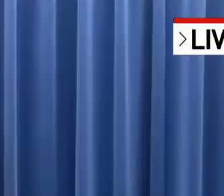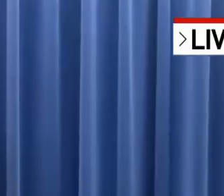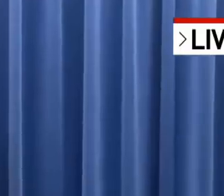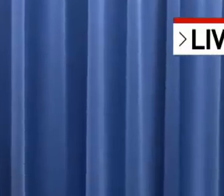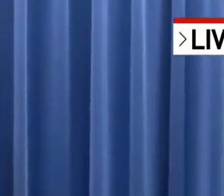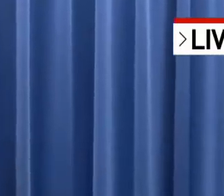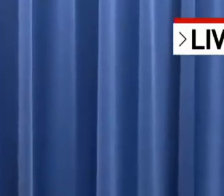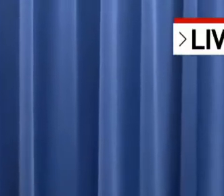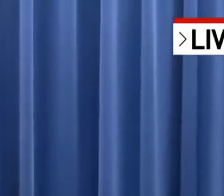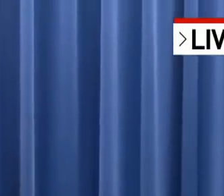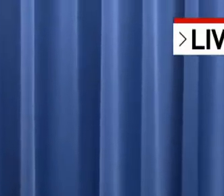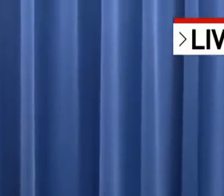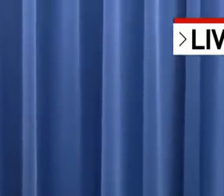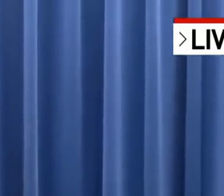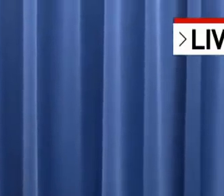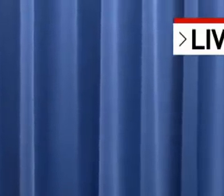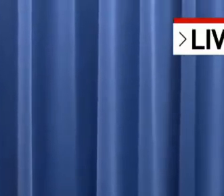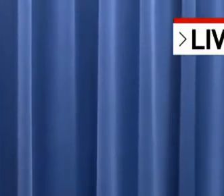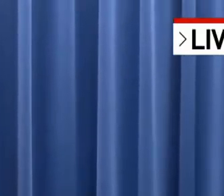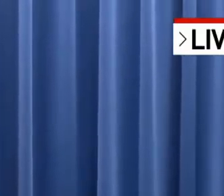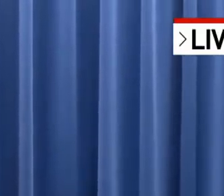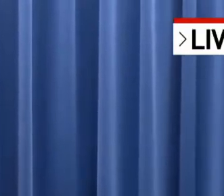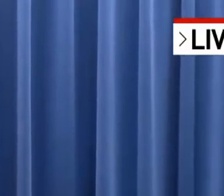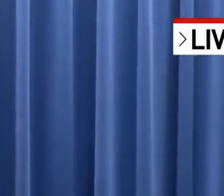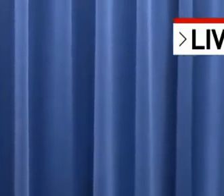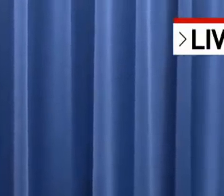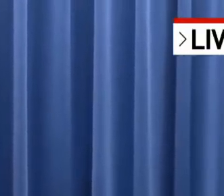Good afternoon, everyone.